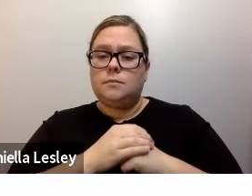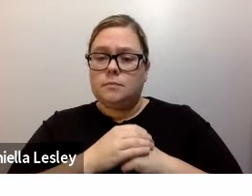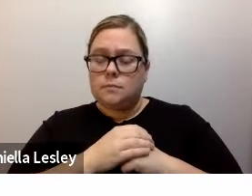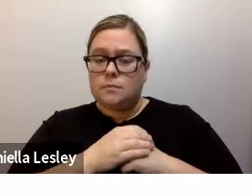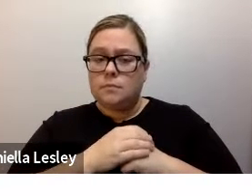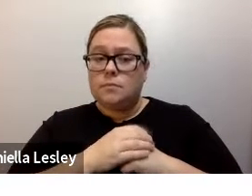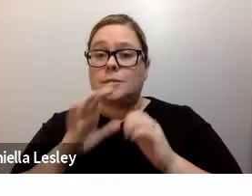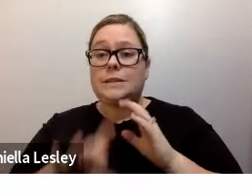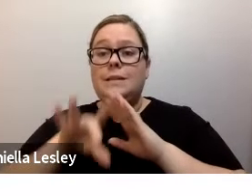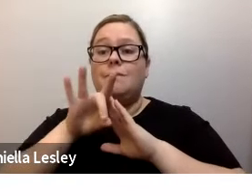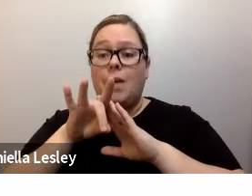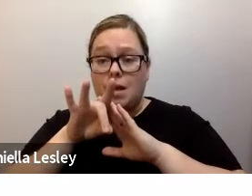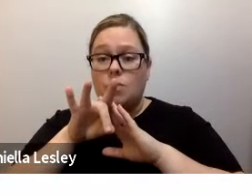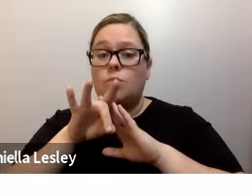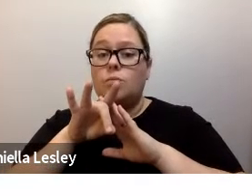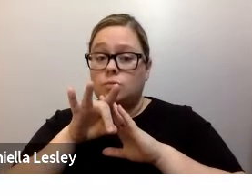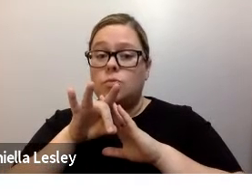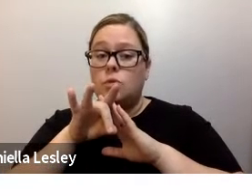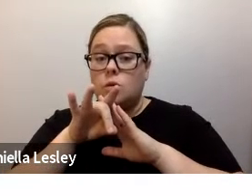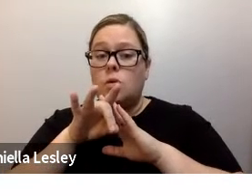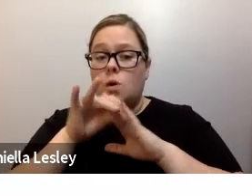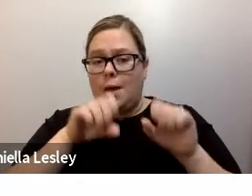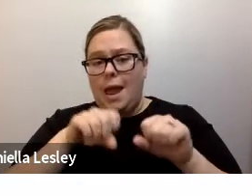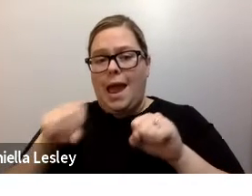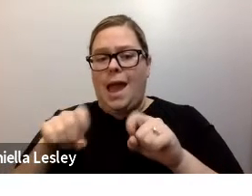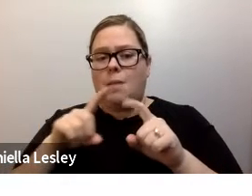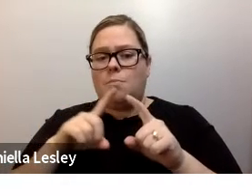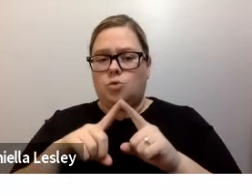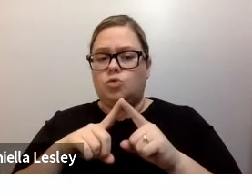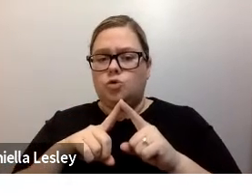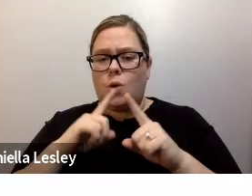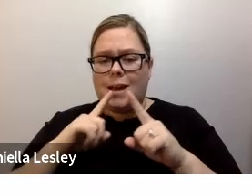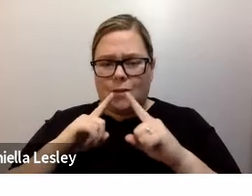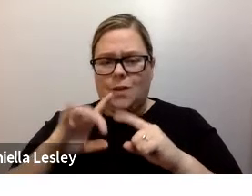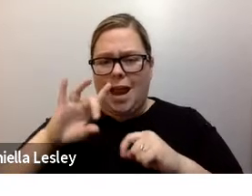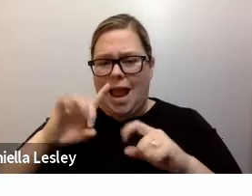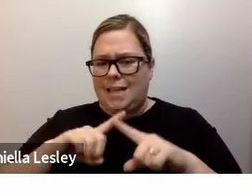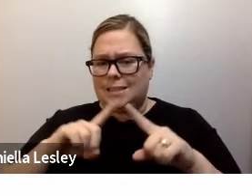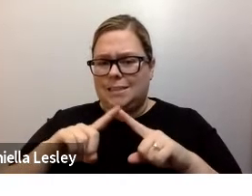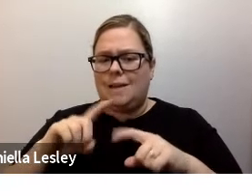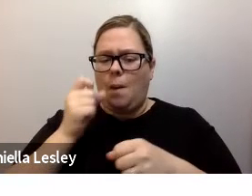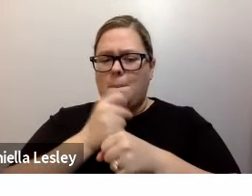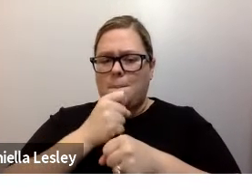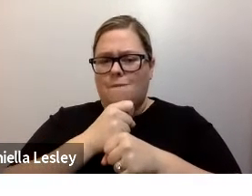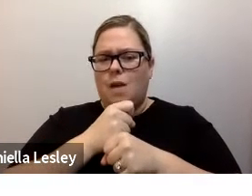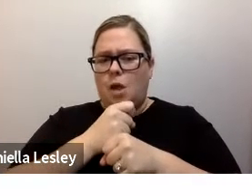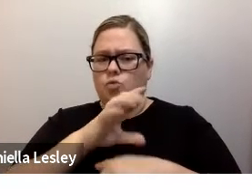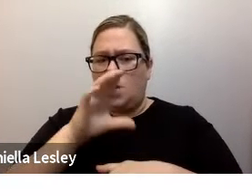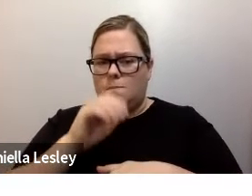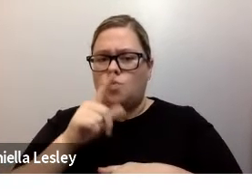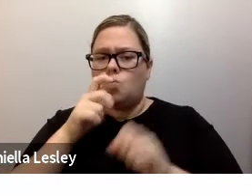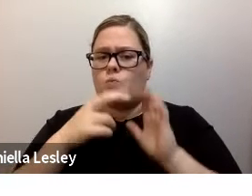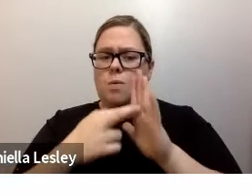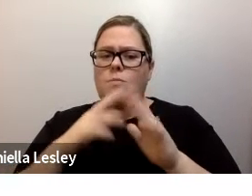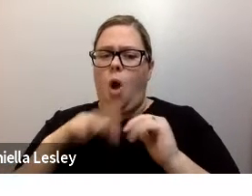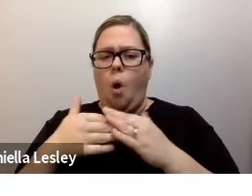What we found out, and we were able to interview 8 different manufacturers that represented all